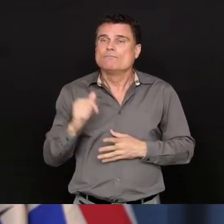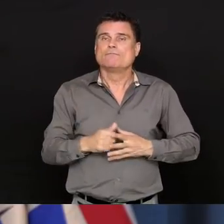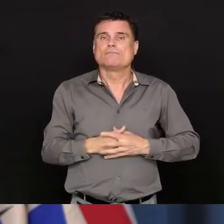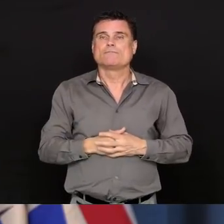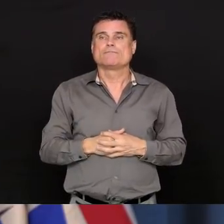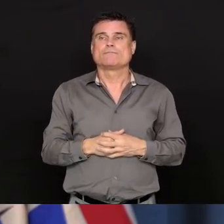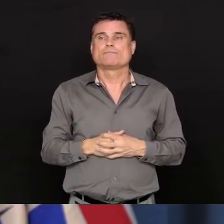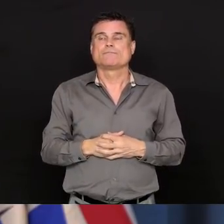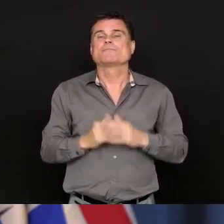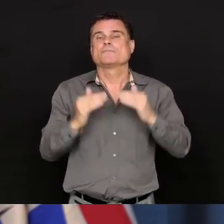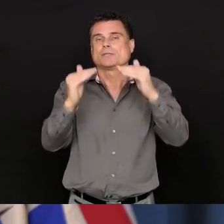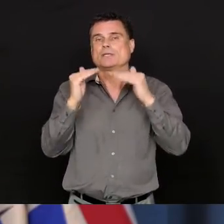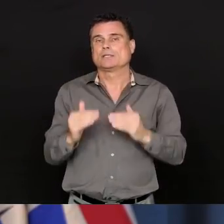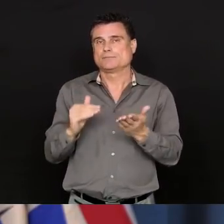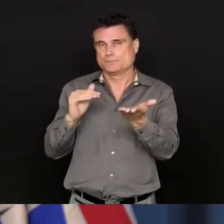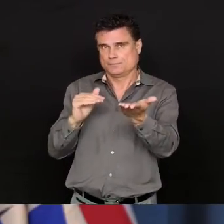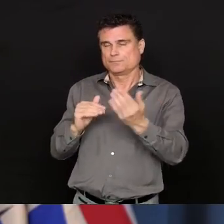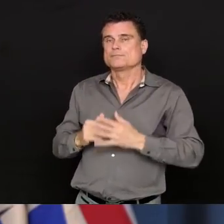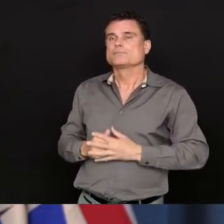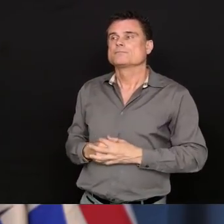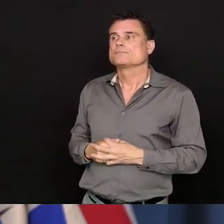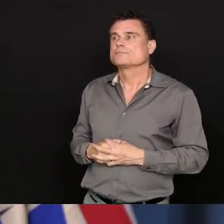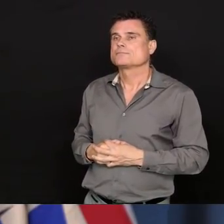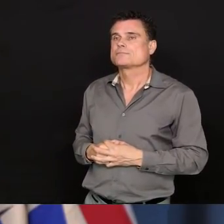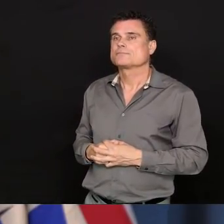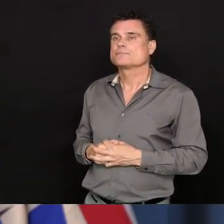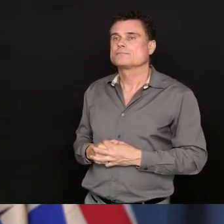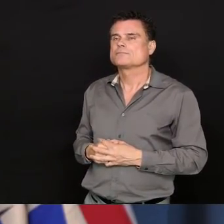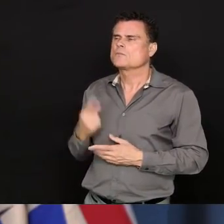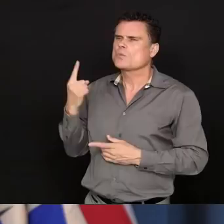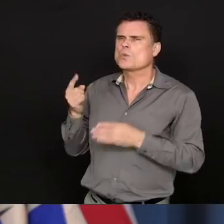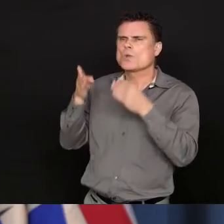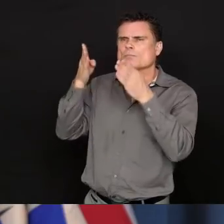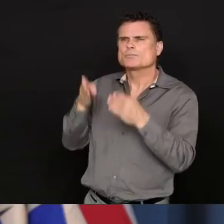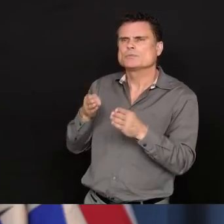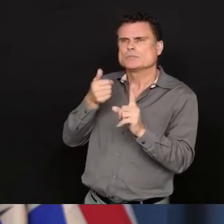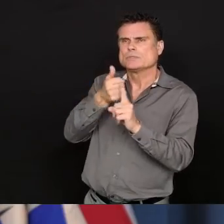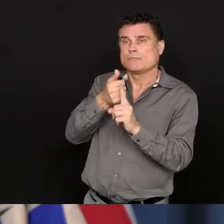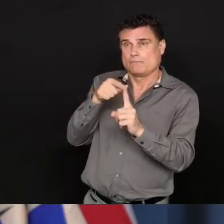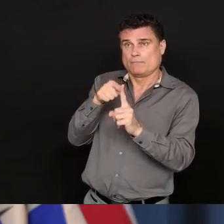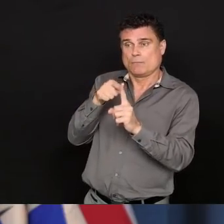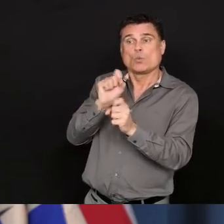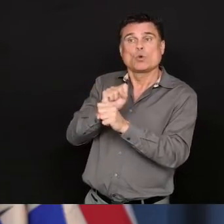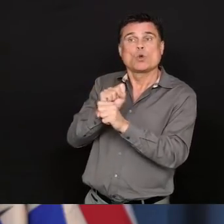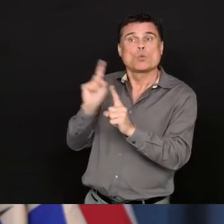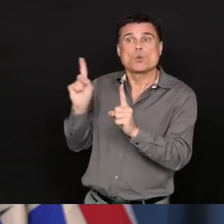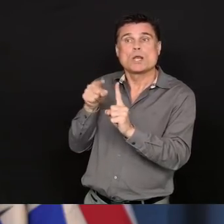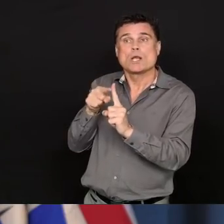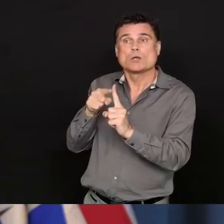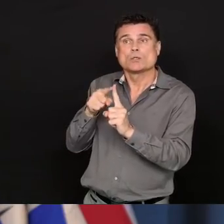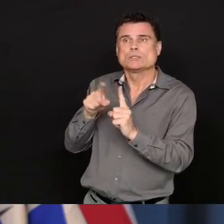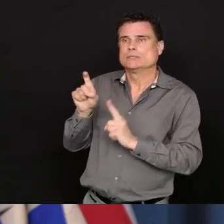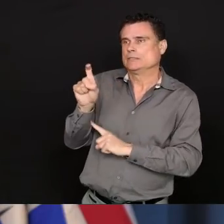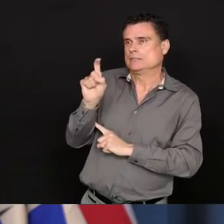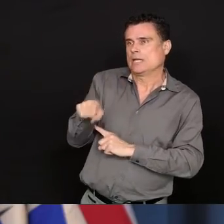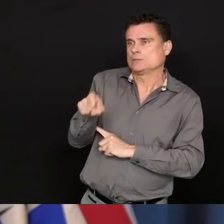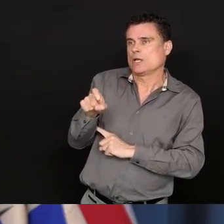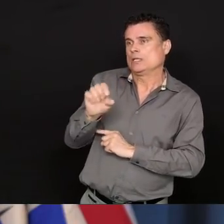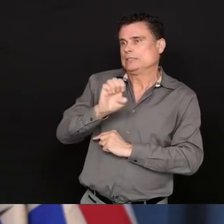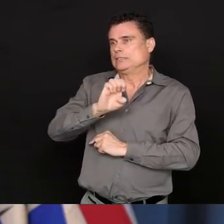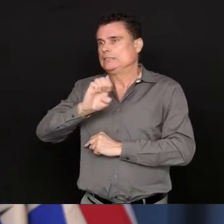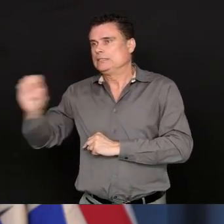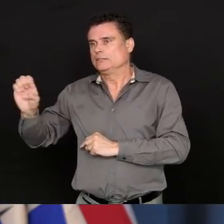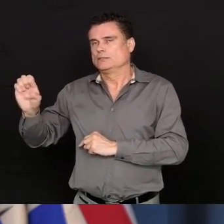who works on the downtown east side, they have described the biggest need as individual rooms for people to shelter and self-isolate in.